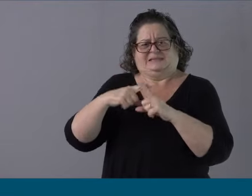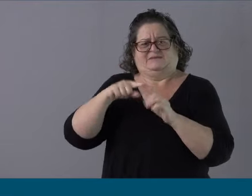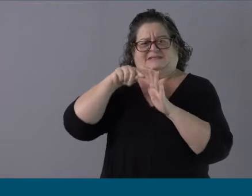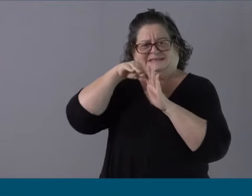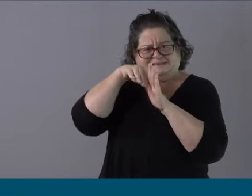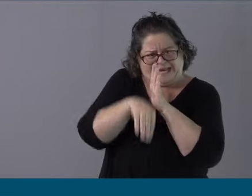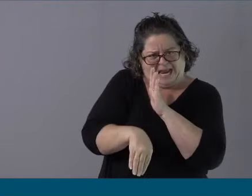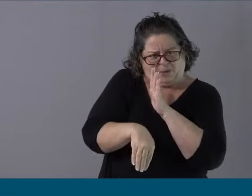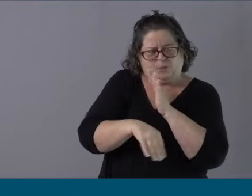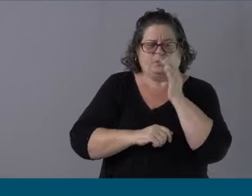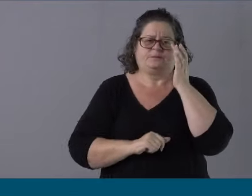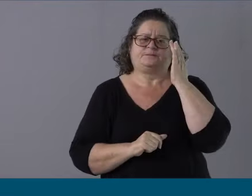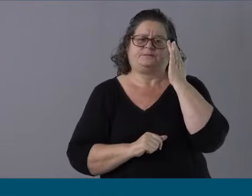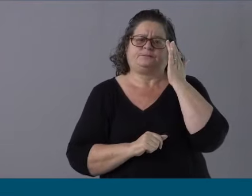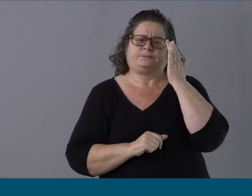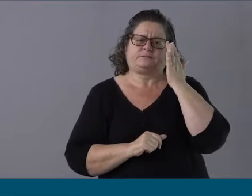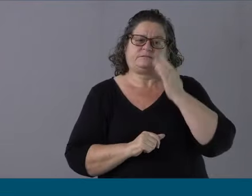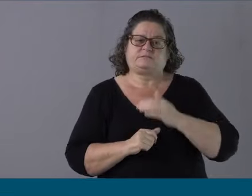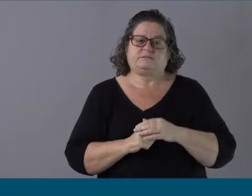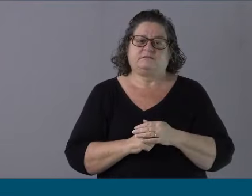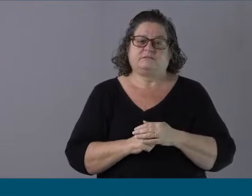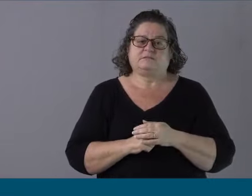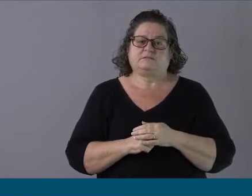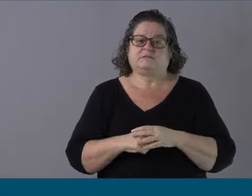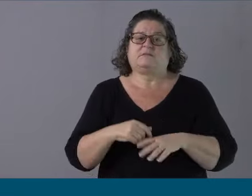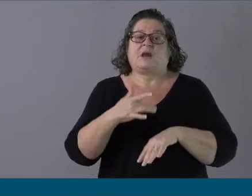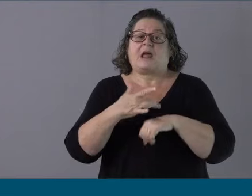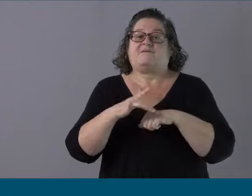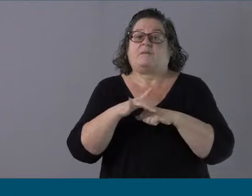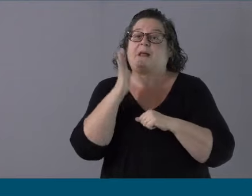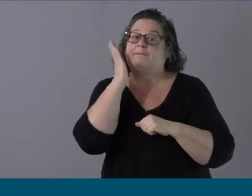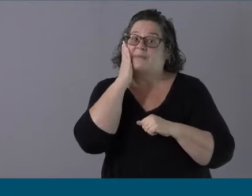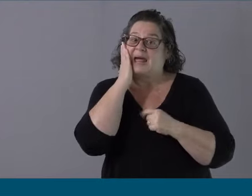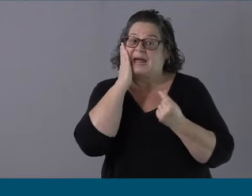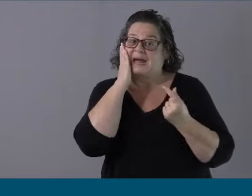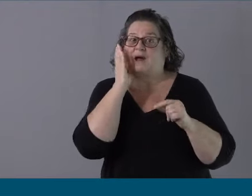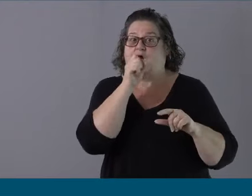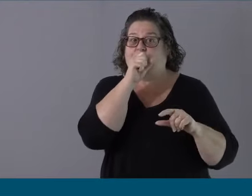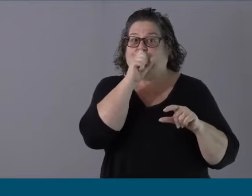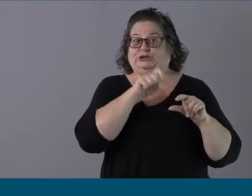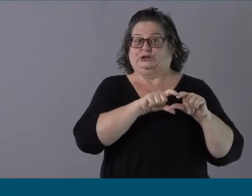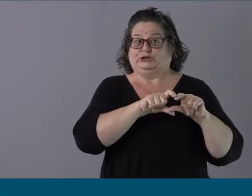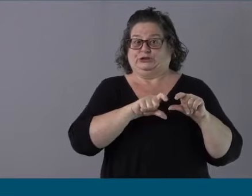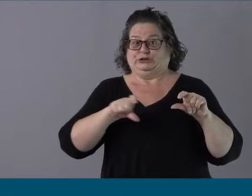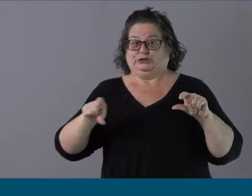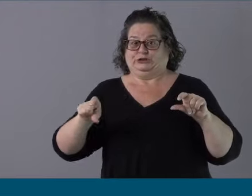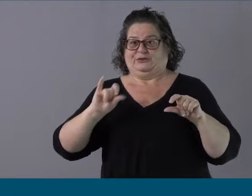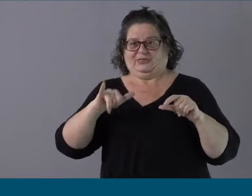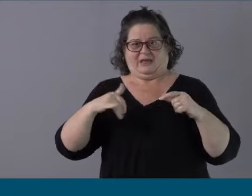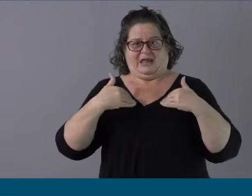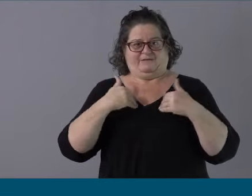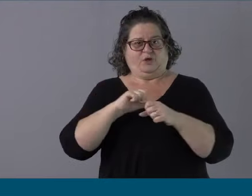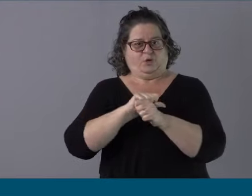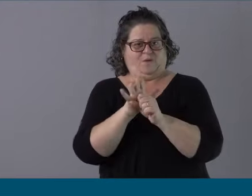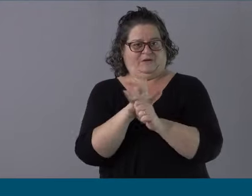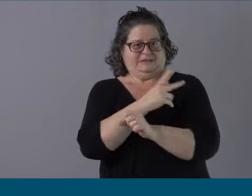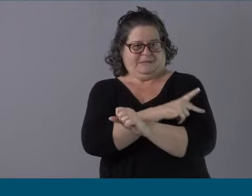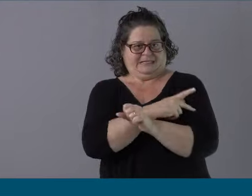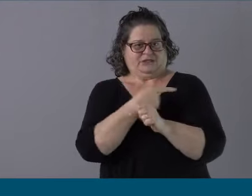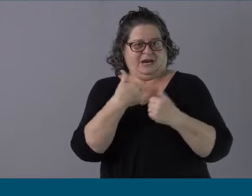capacity. The orange line are COVID-like cases. They are on the rise. That began in